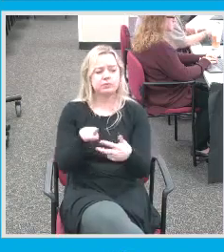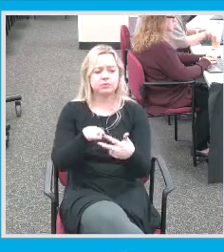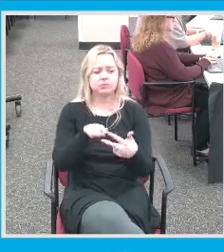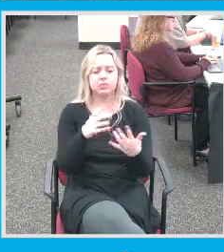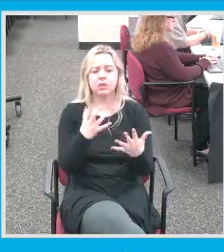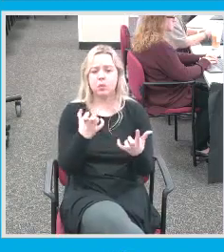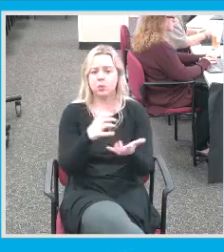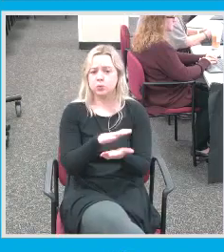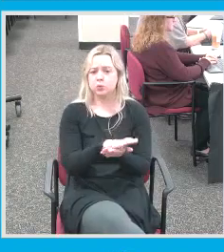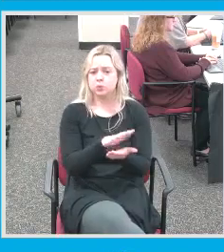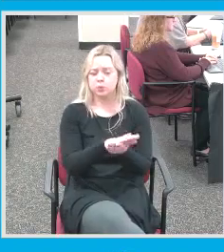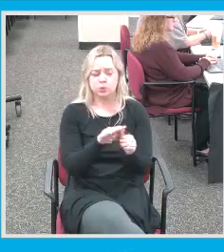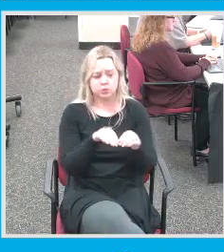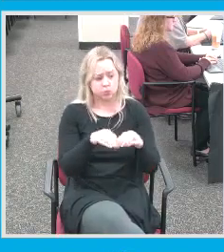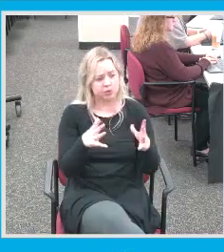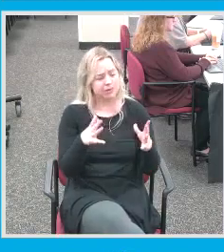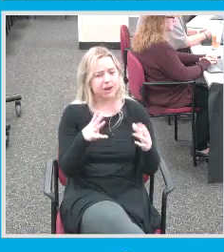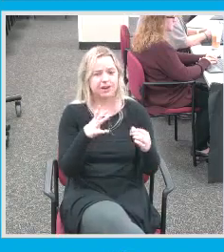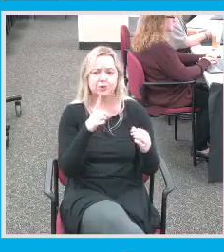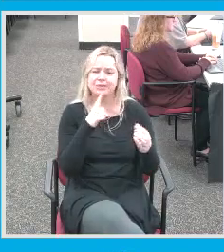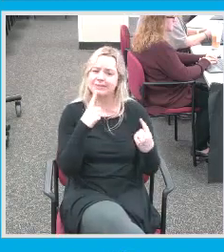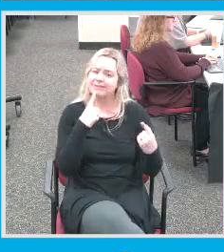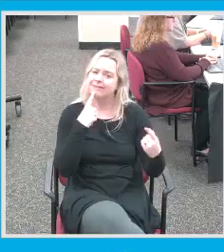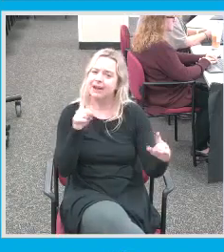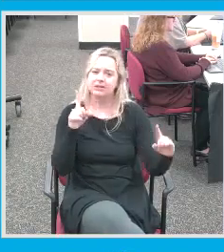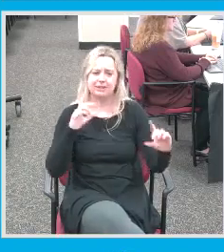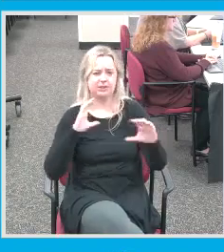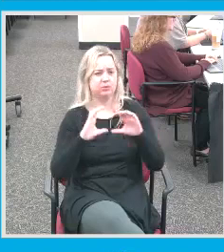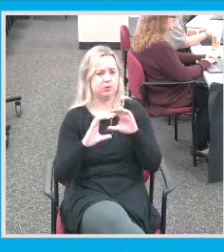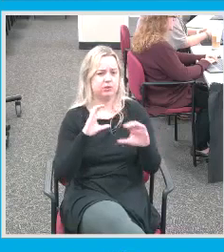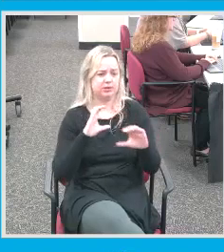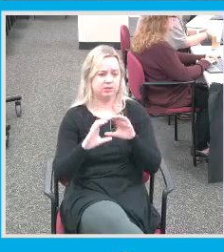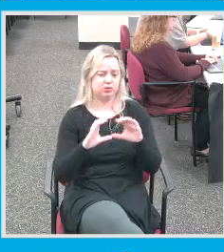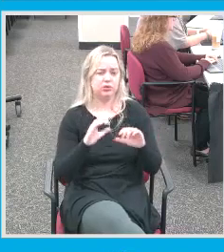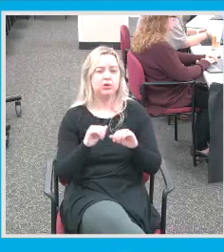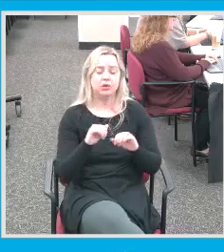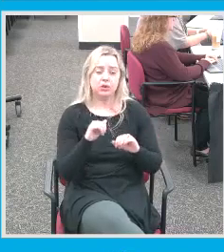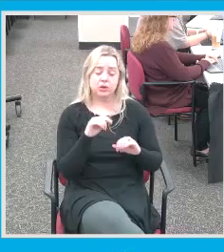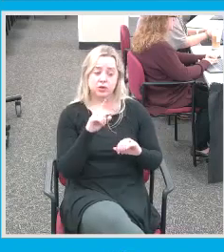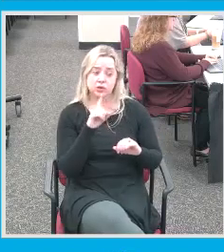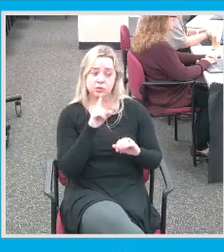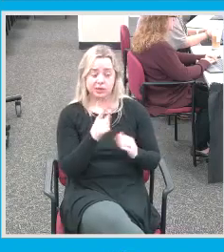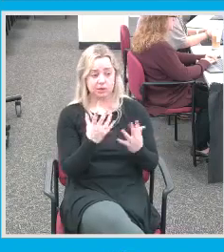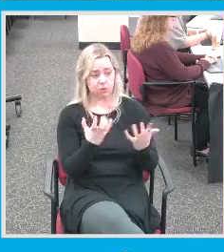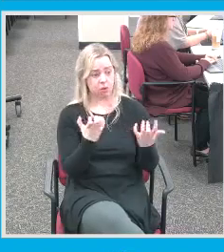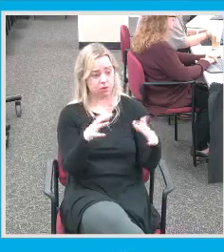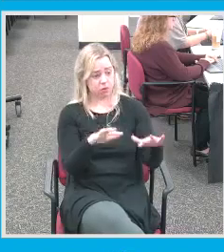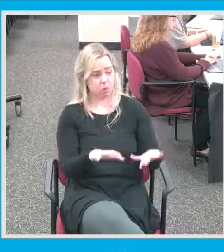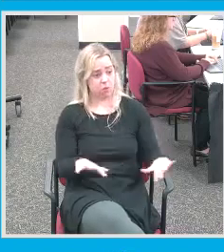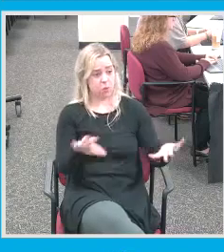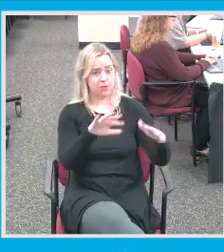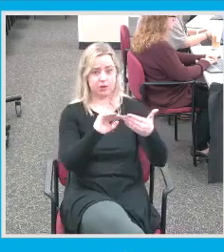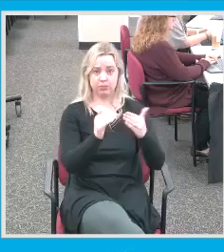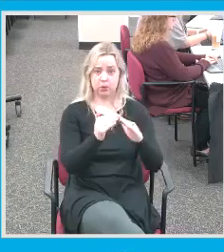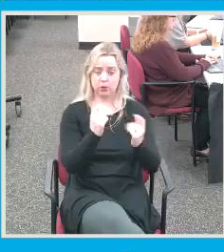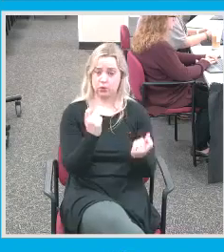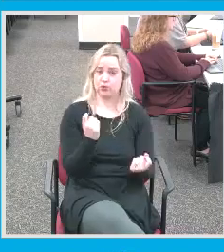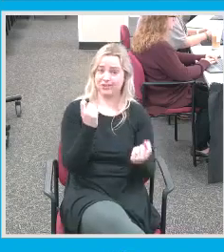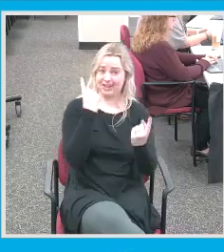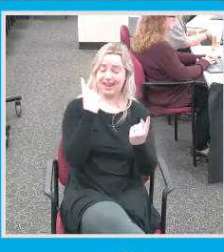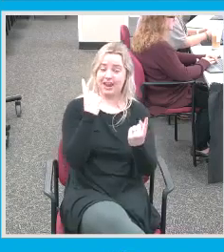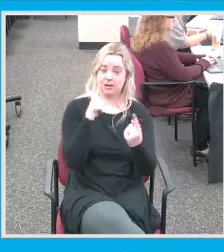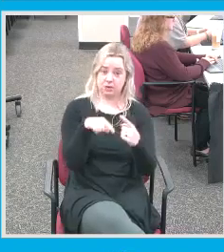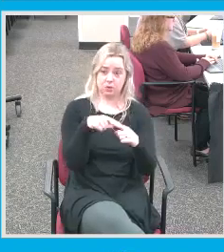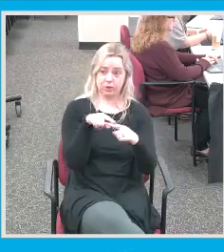to provide effective communication, and by this we want the community to understand that when they enter a